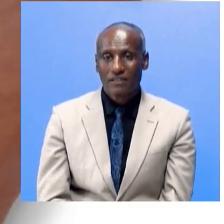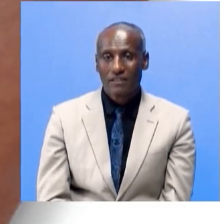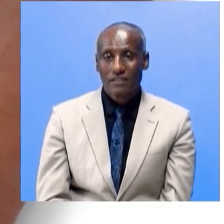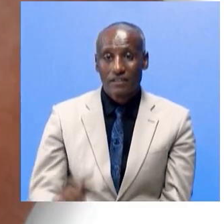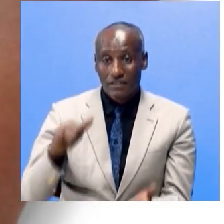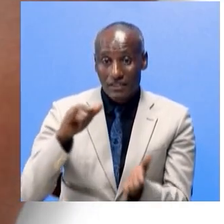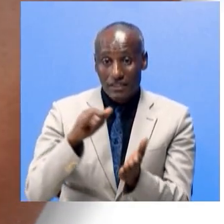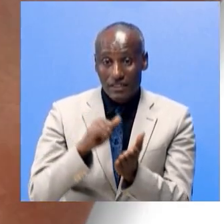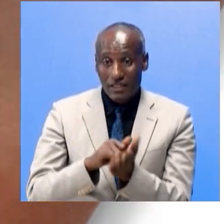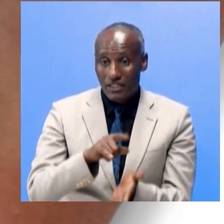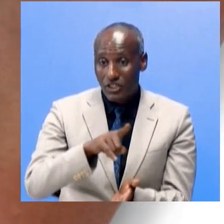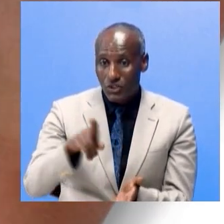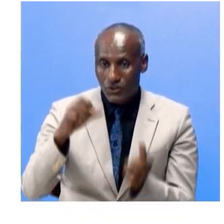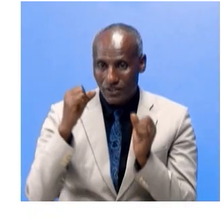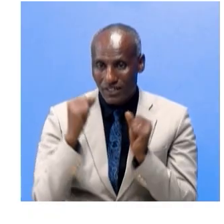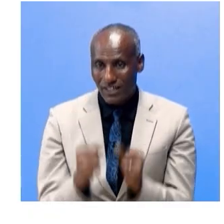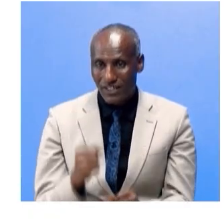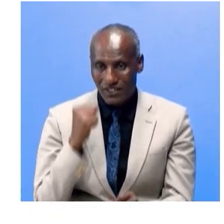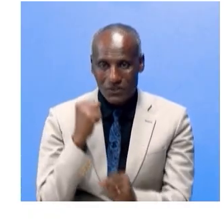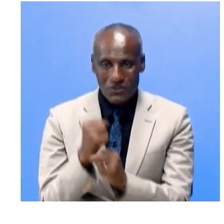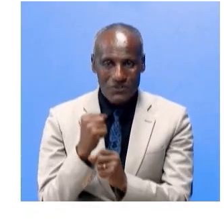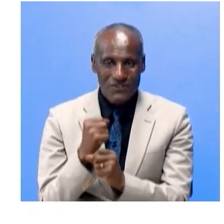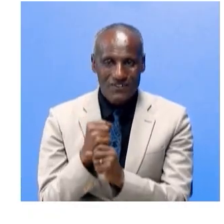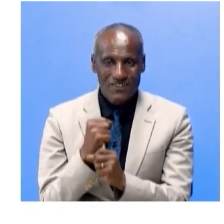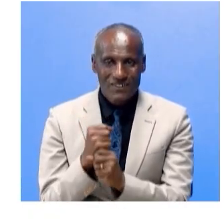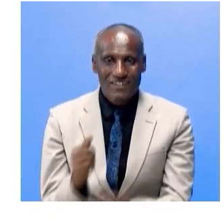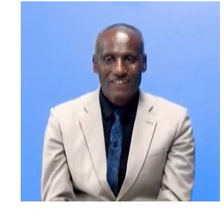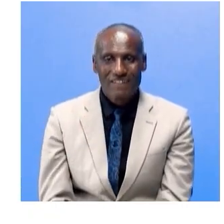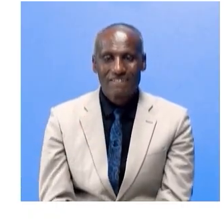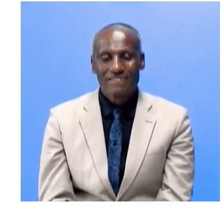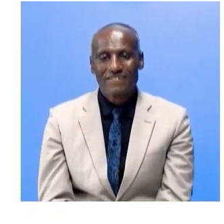that you can do. That you